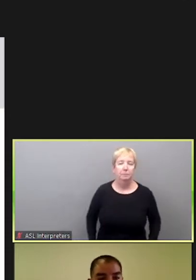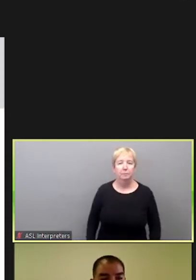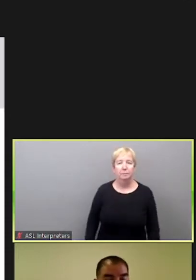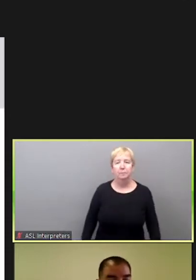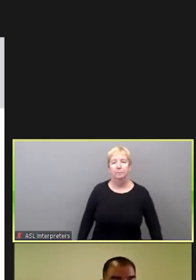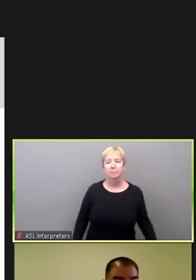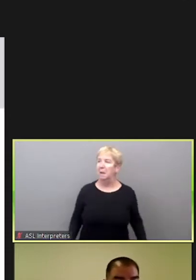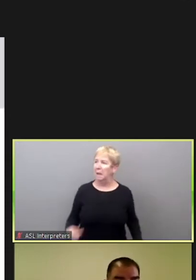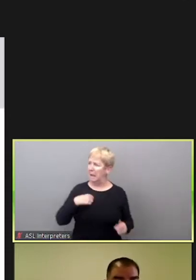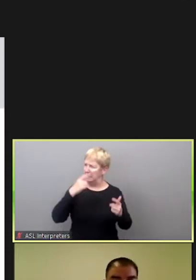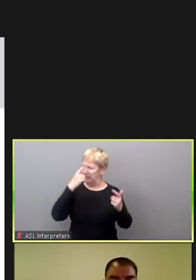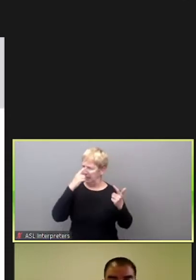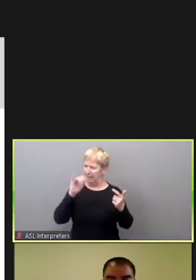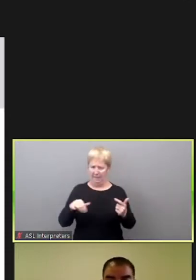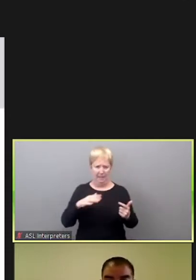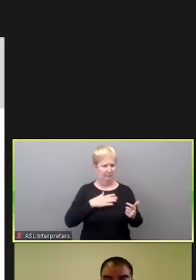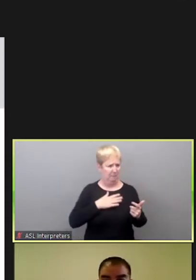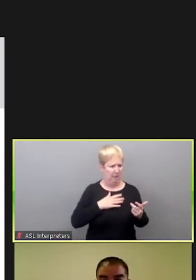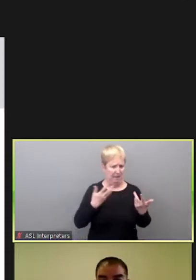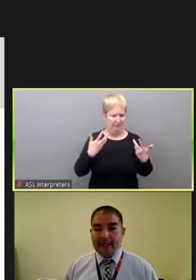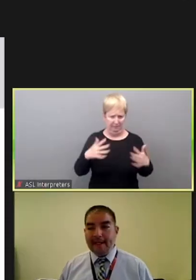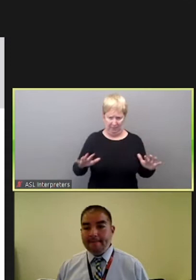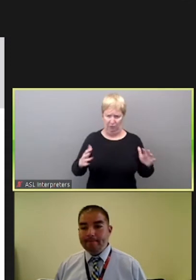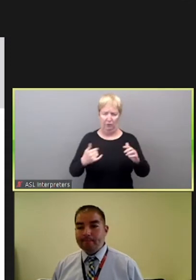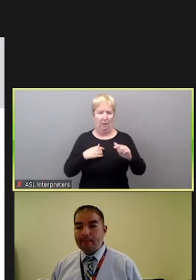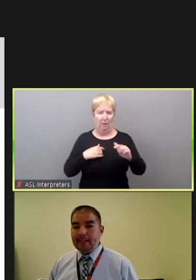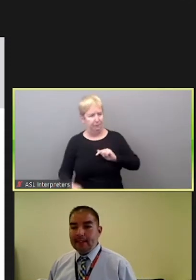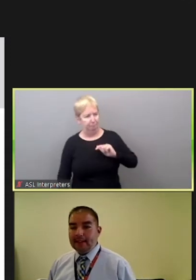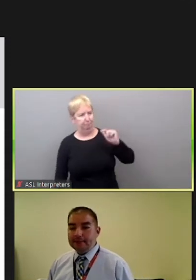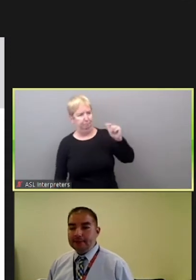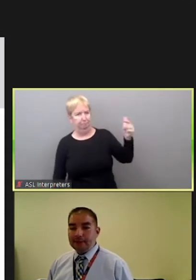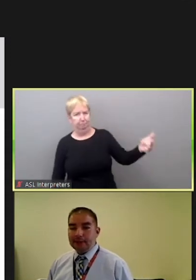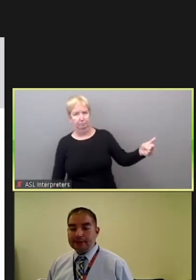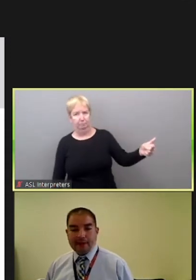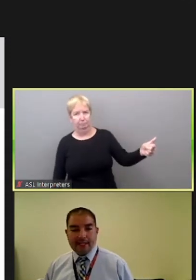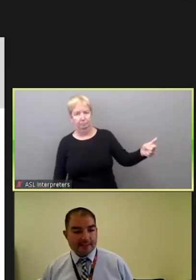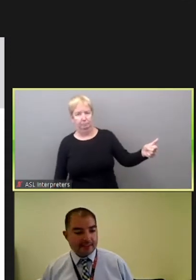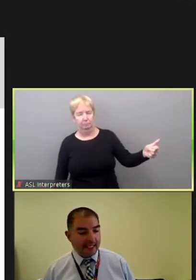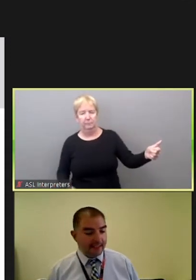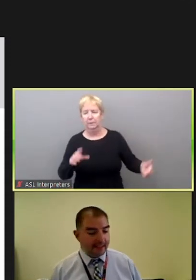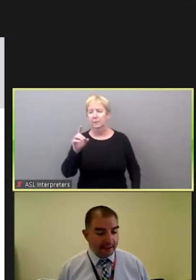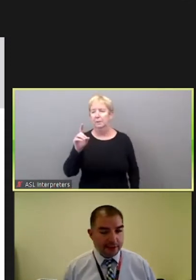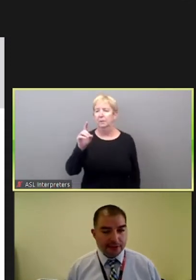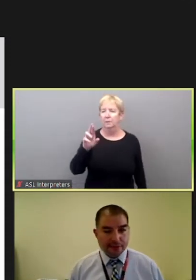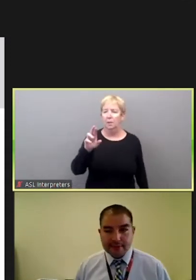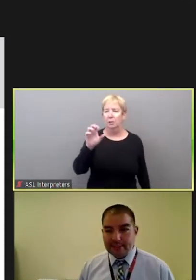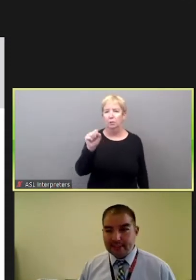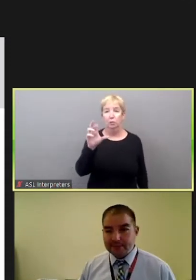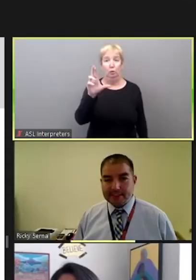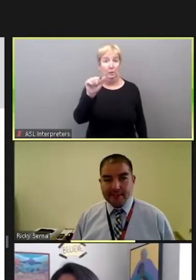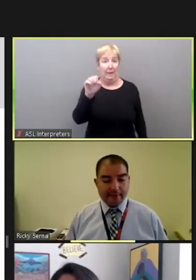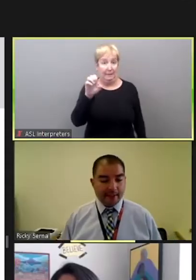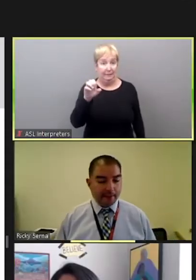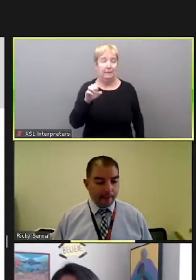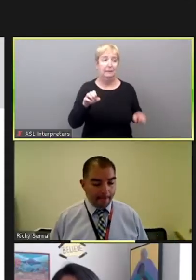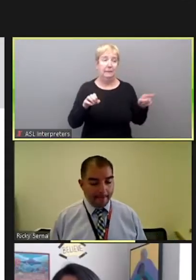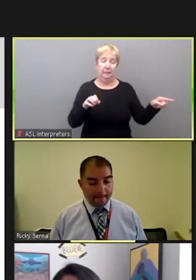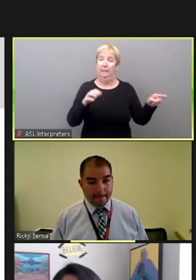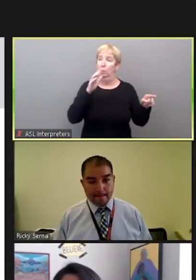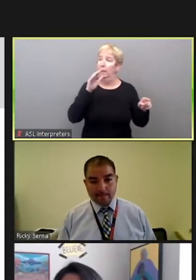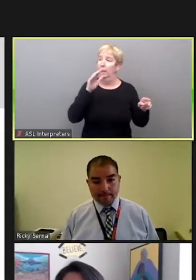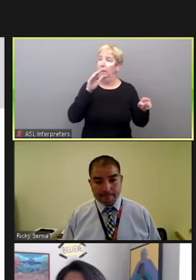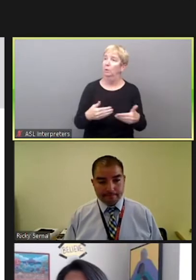And I think that wraps things up. I'm going to turn things over to Dr. Strace, and he'll introduce the next presenter. Thank you.